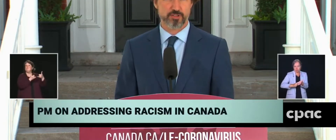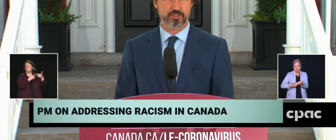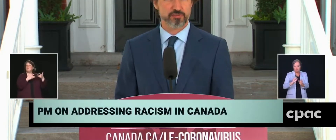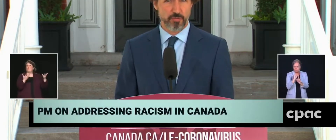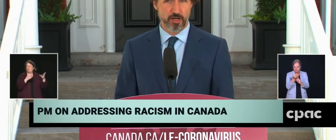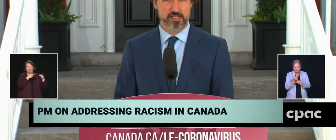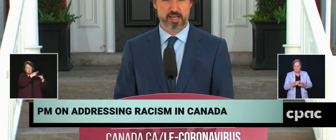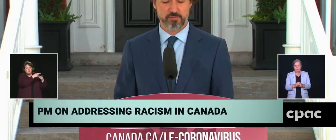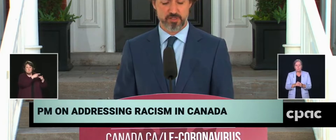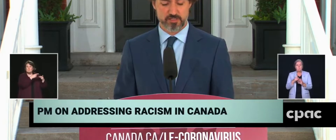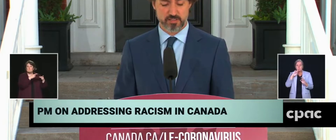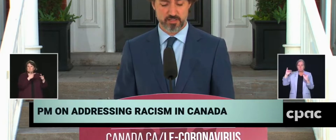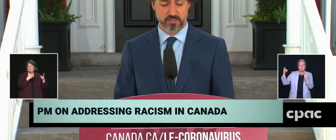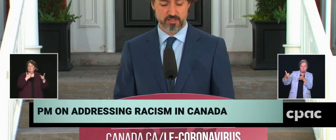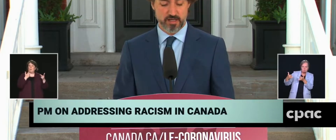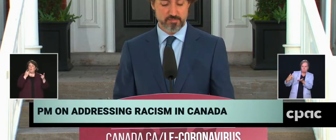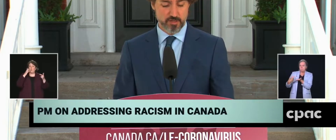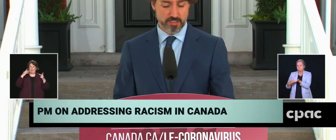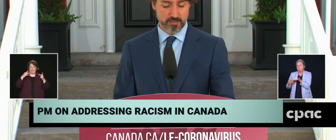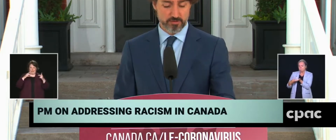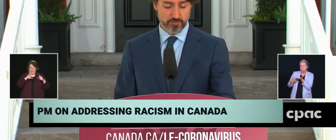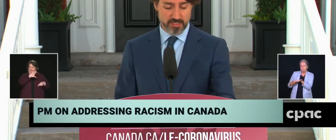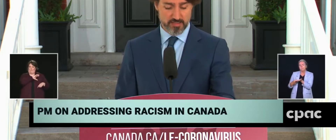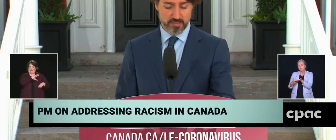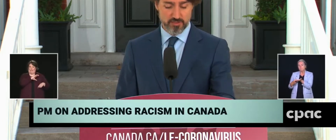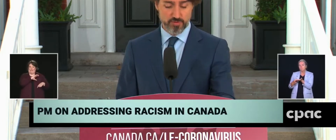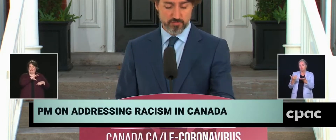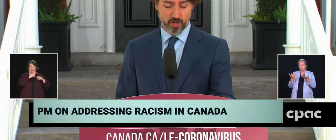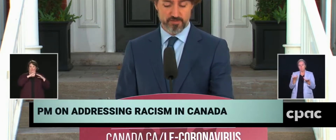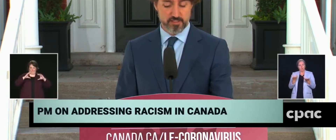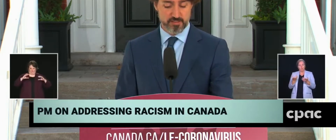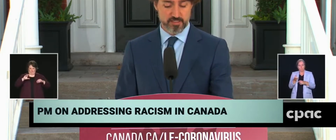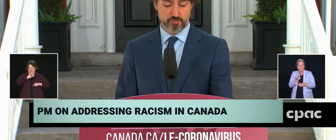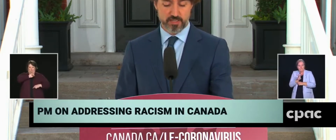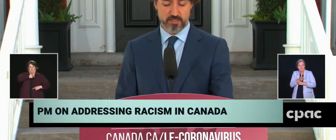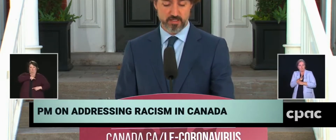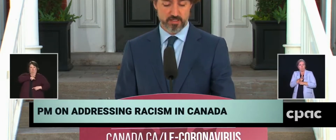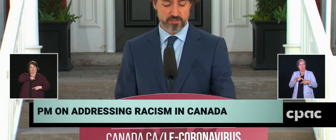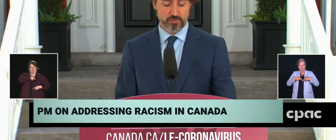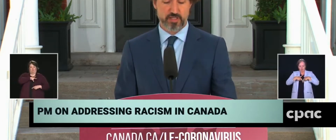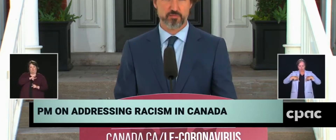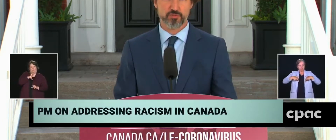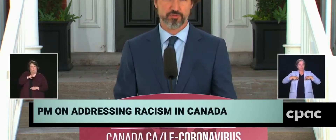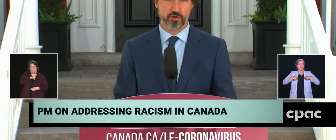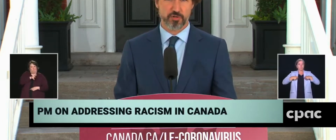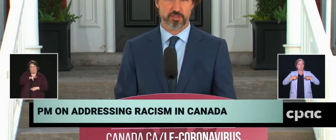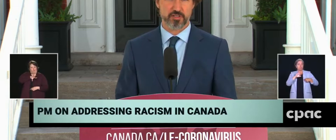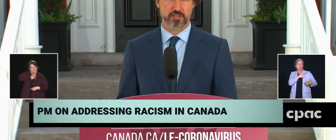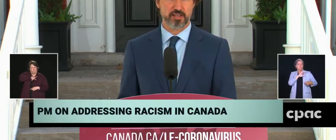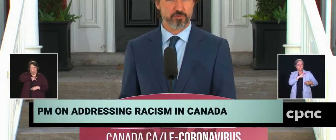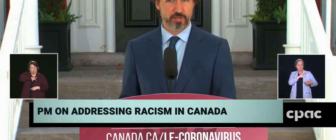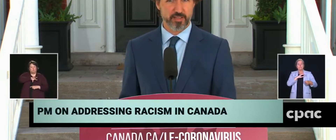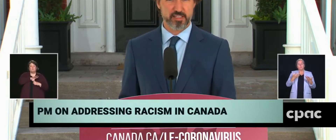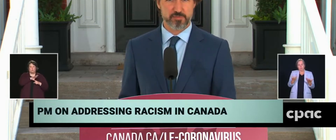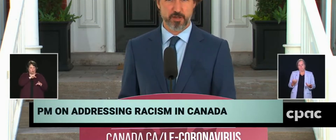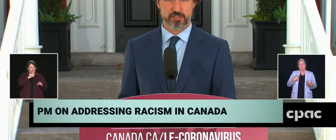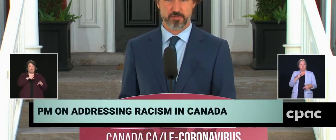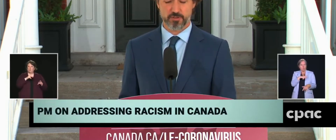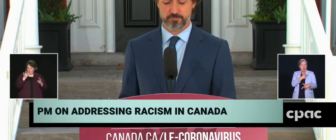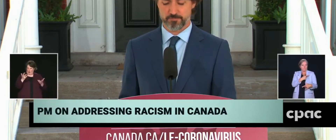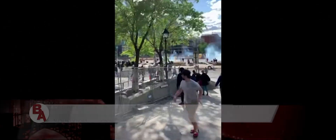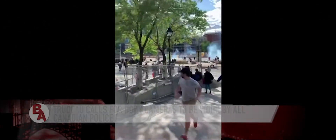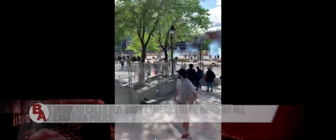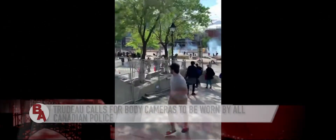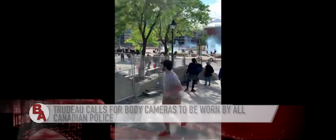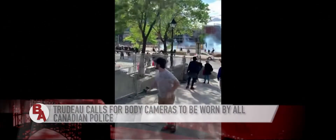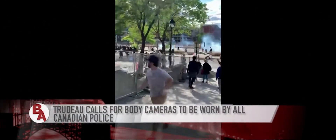the adoption of body cameras. I'm committing to raising this with the provinces this week so we can move forward as quickly as